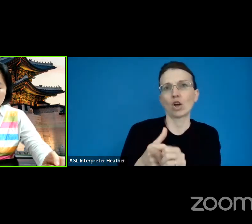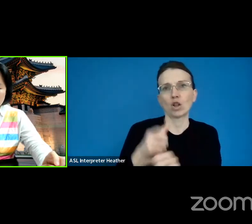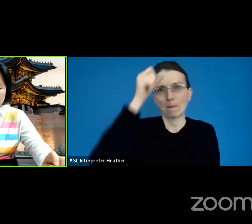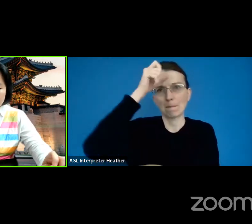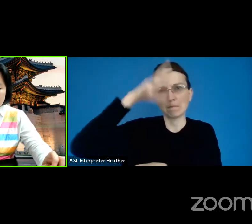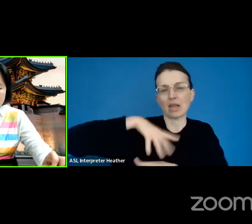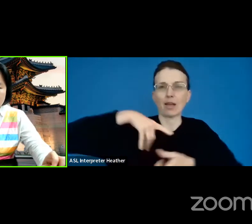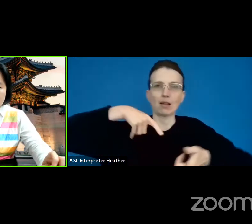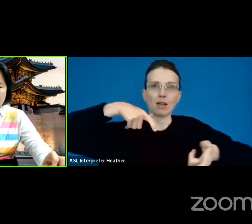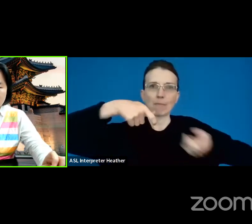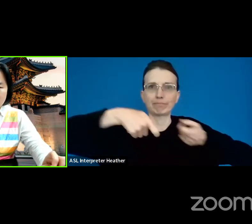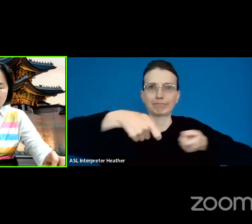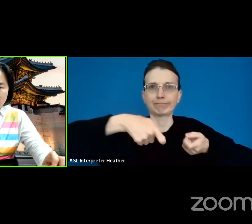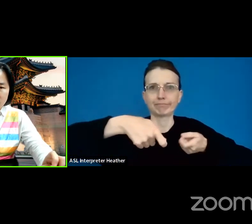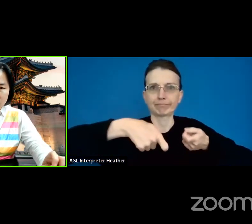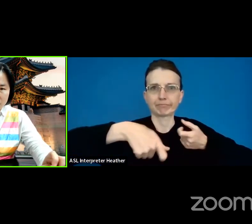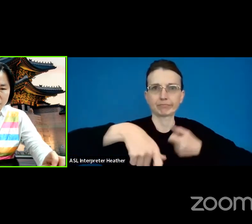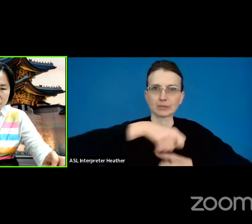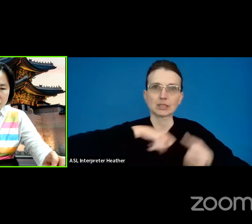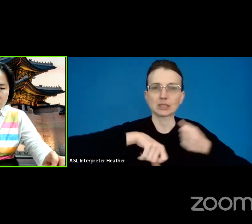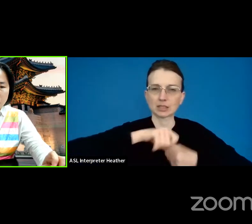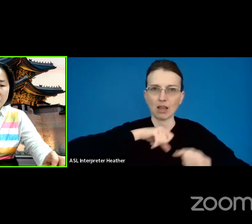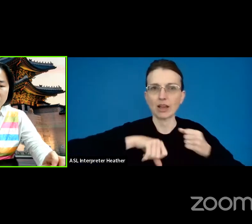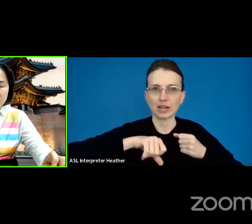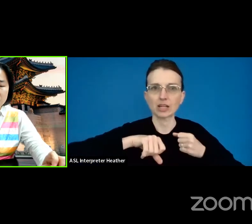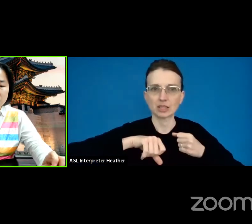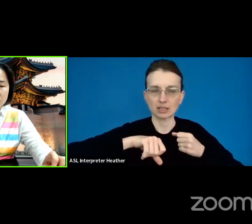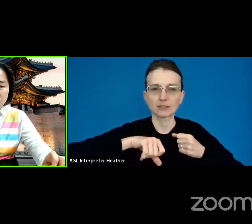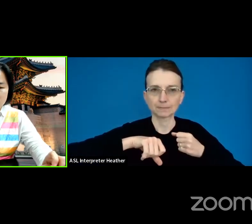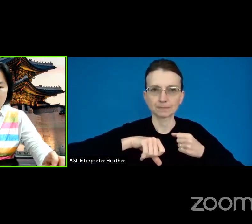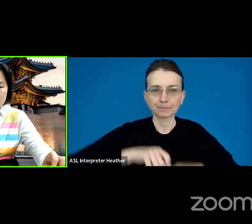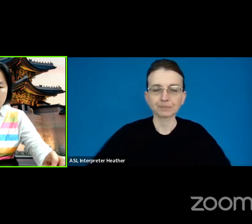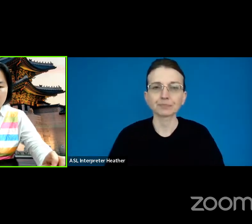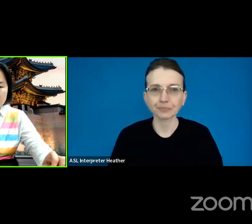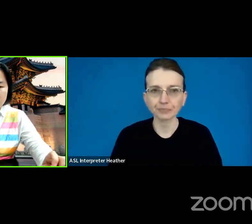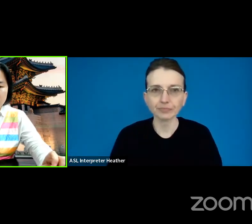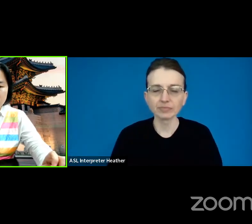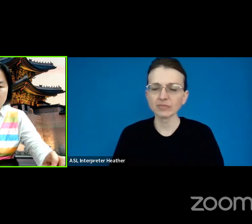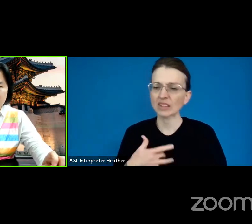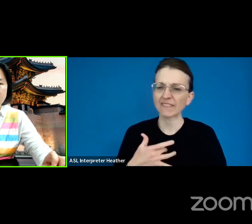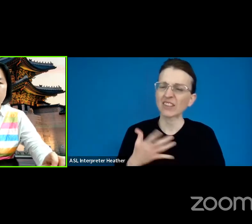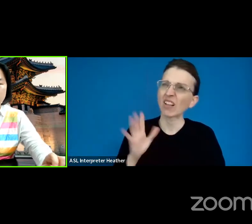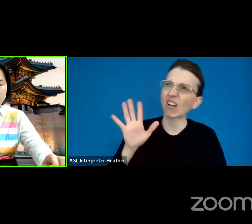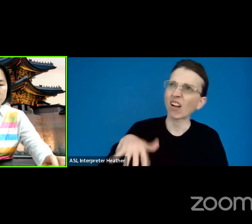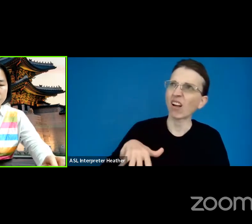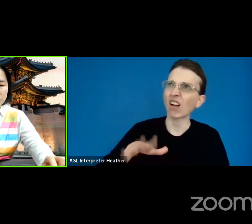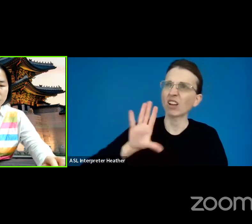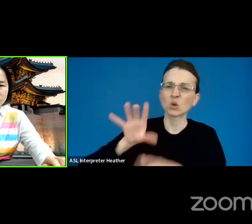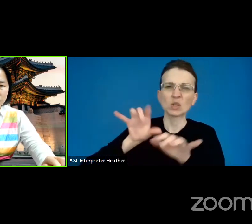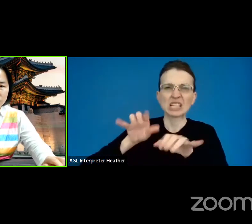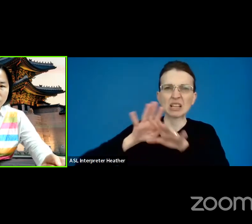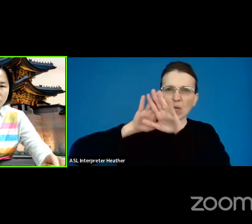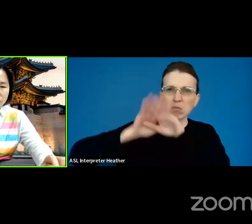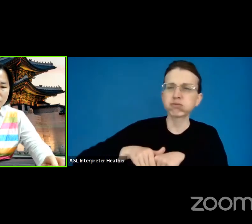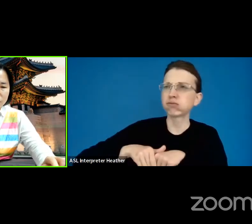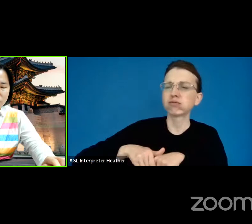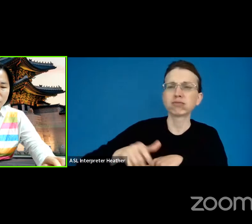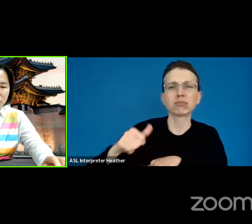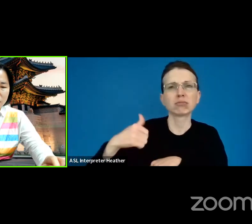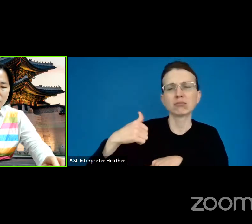male-dominated society and dismantle its hypocritical system.